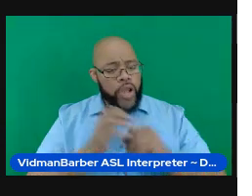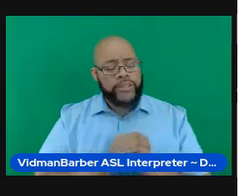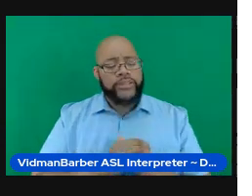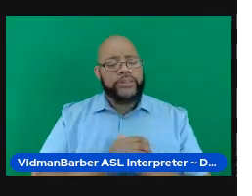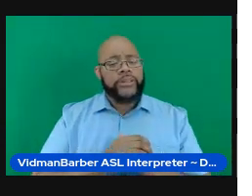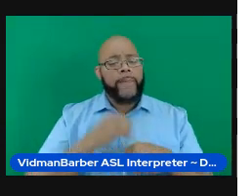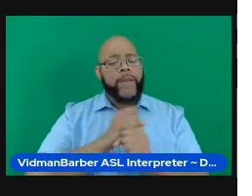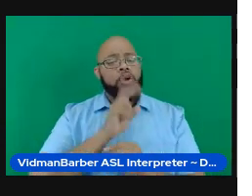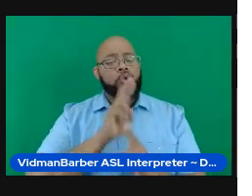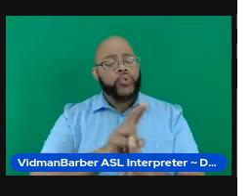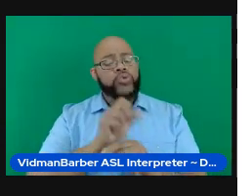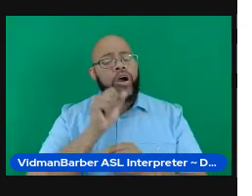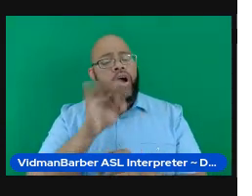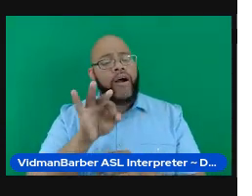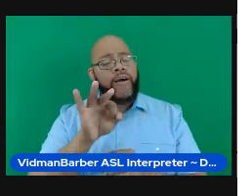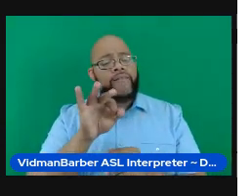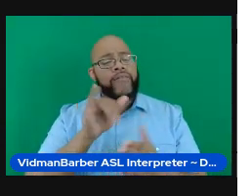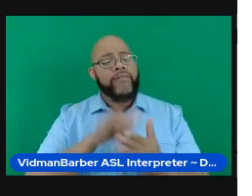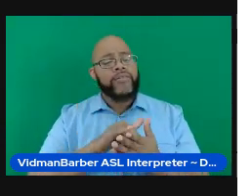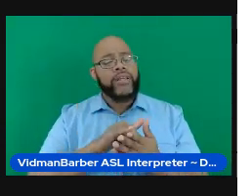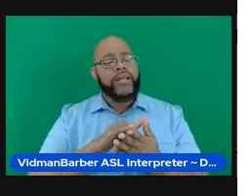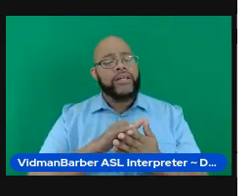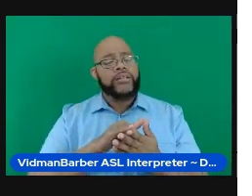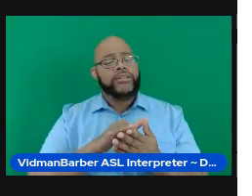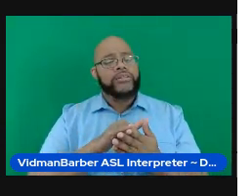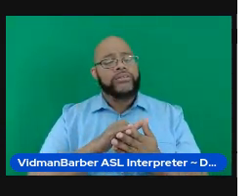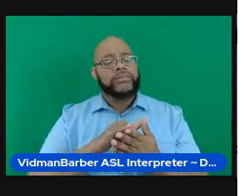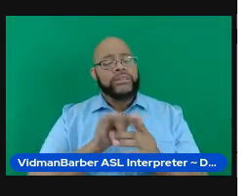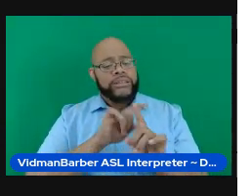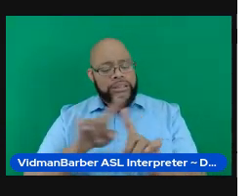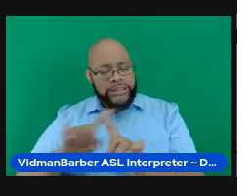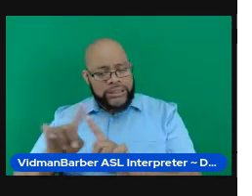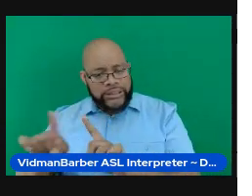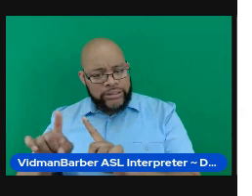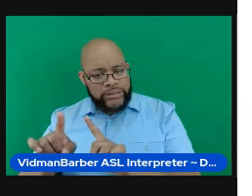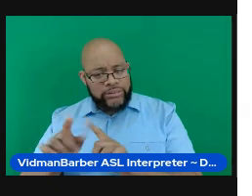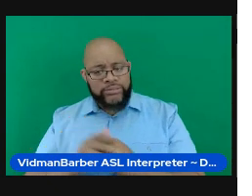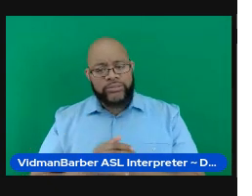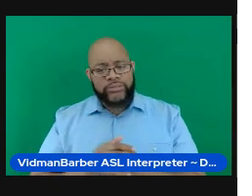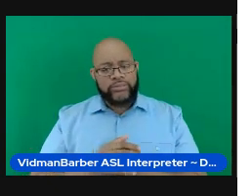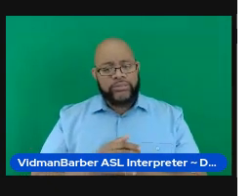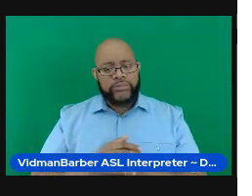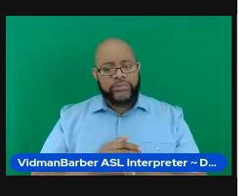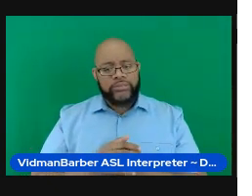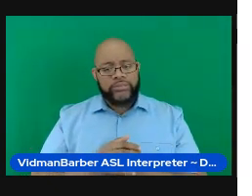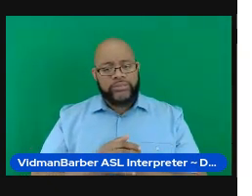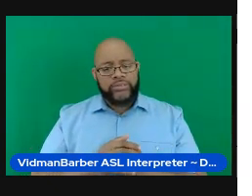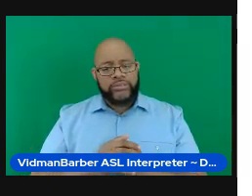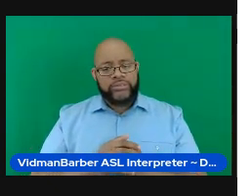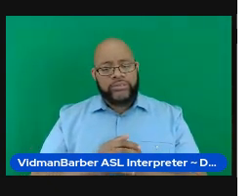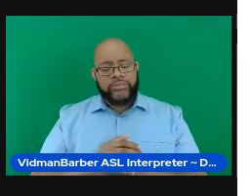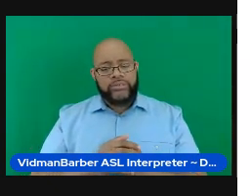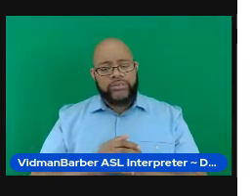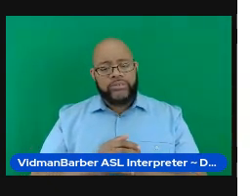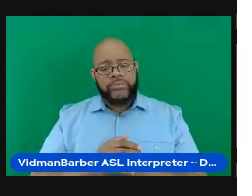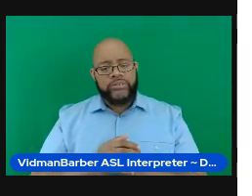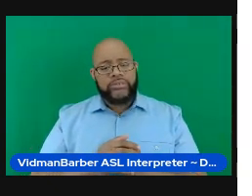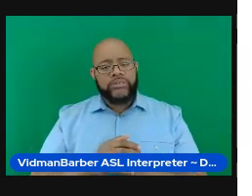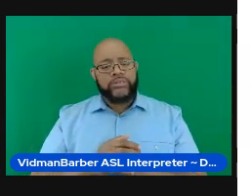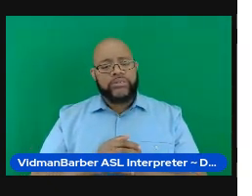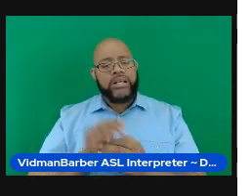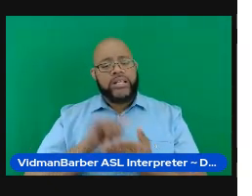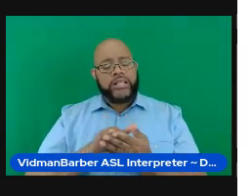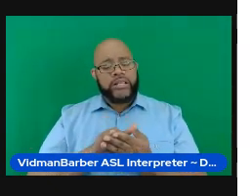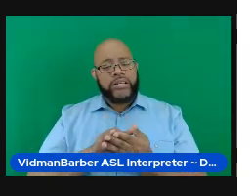making use of the recombinant Listeria monocytogenes carryover bumigine, evaluating how the